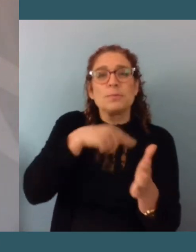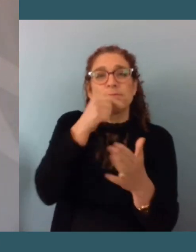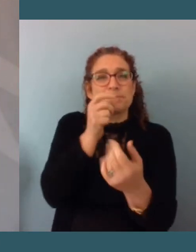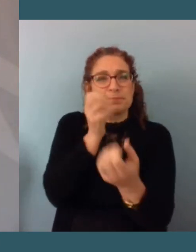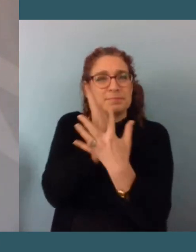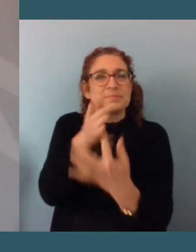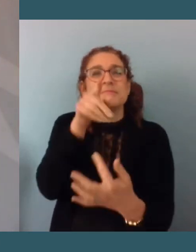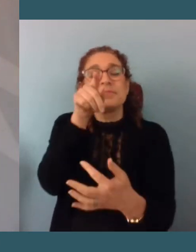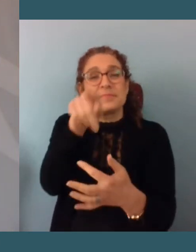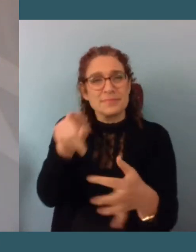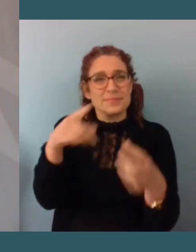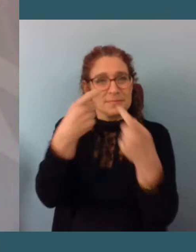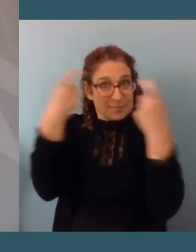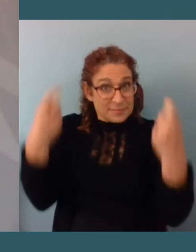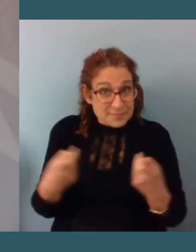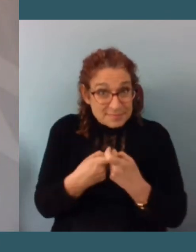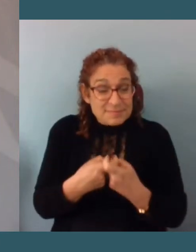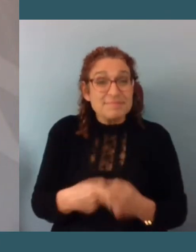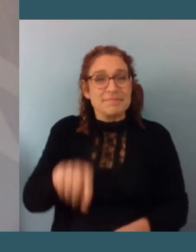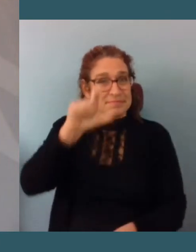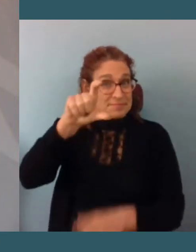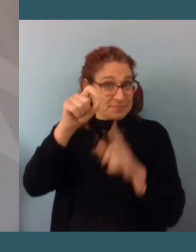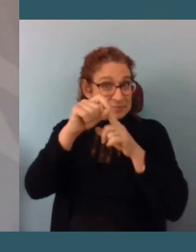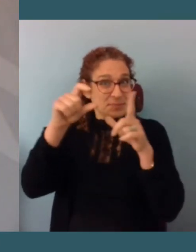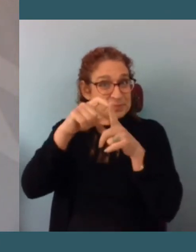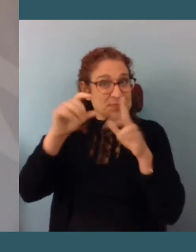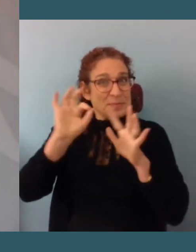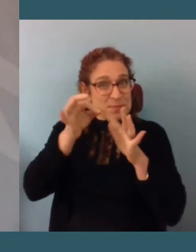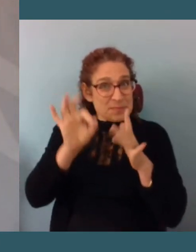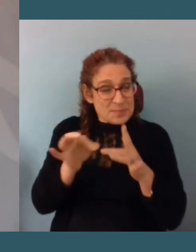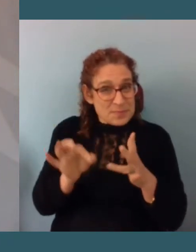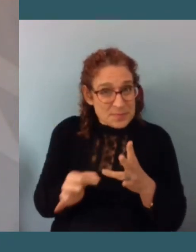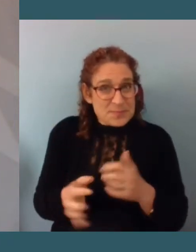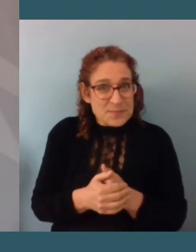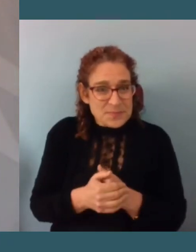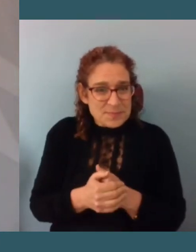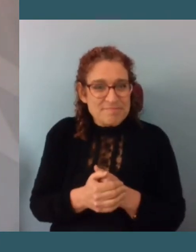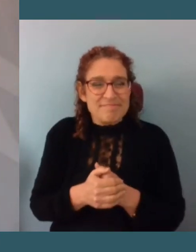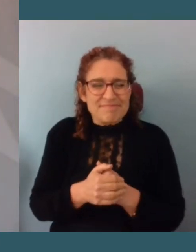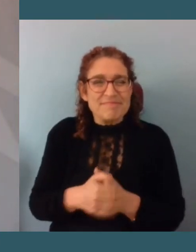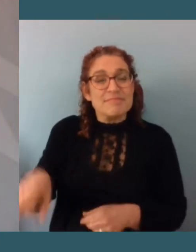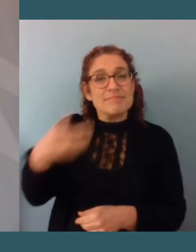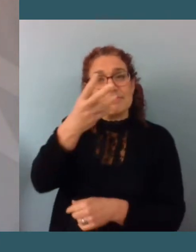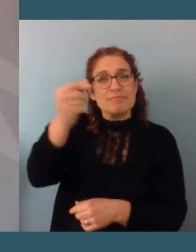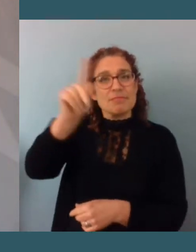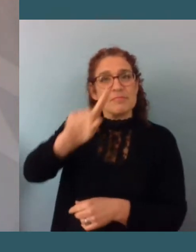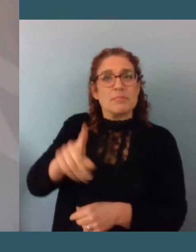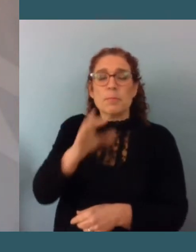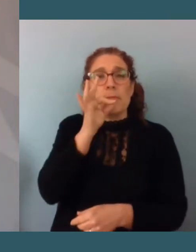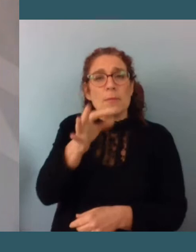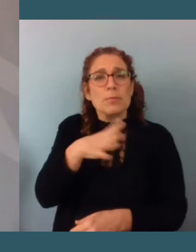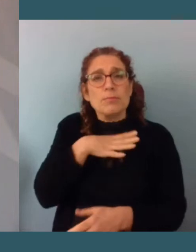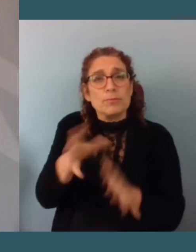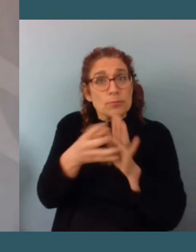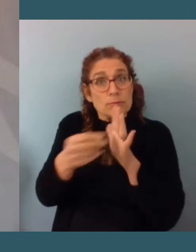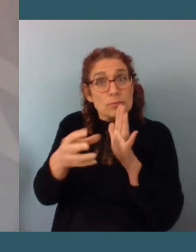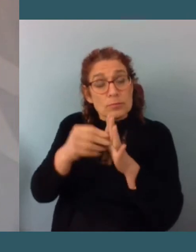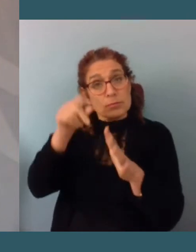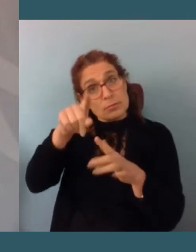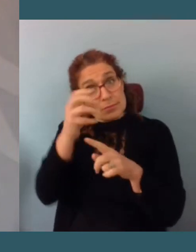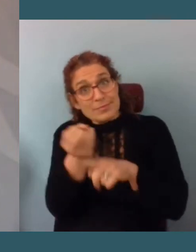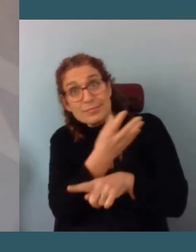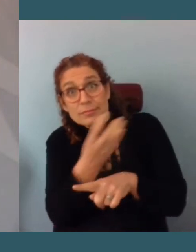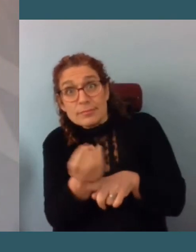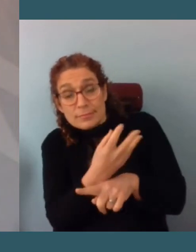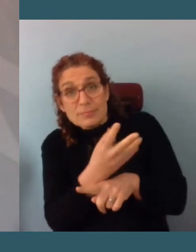CPD points. The recording, so there's been a few questions come through about the slides. The recording from today will